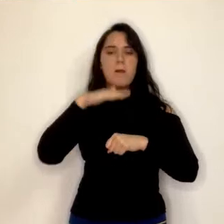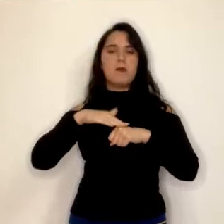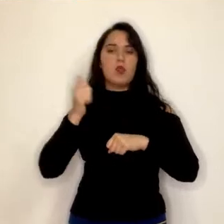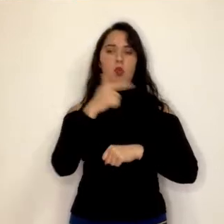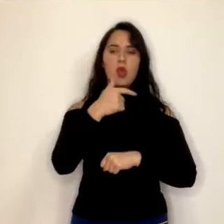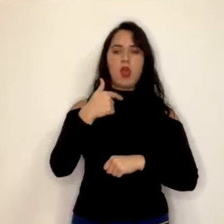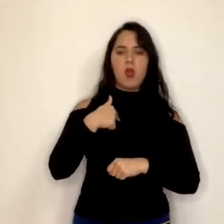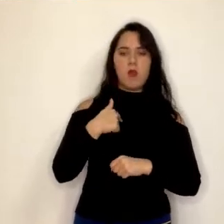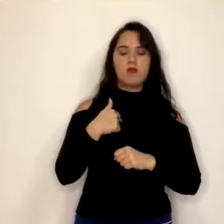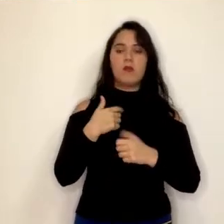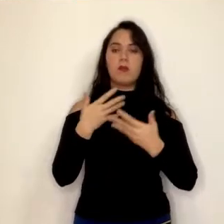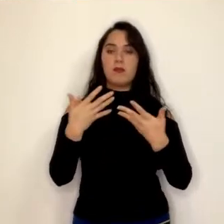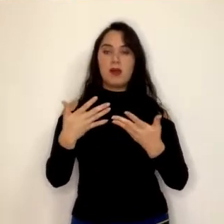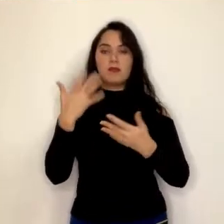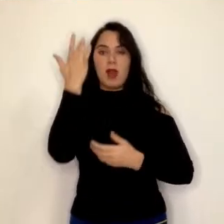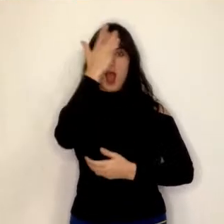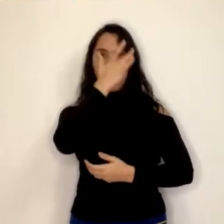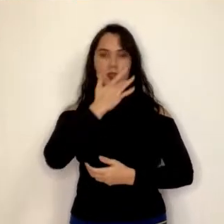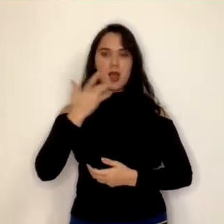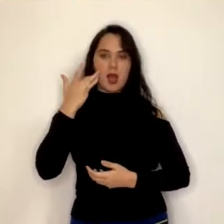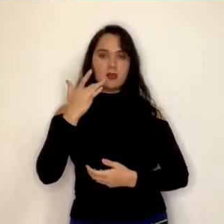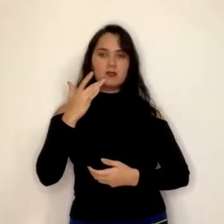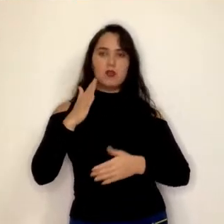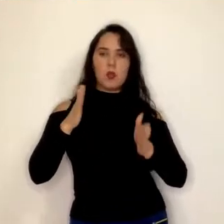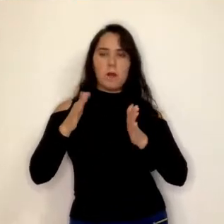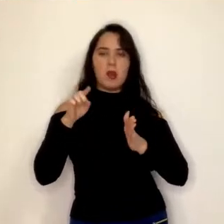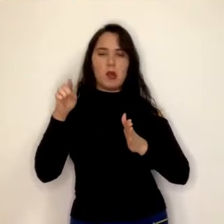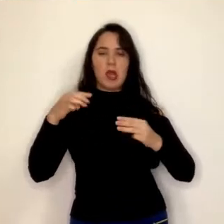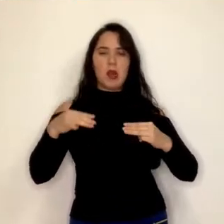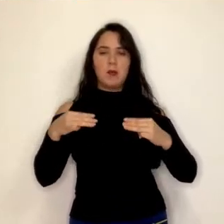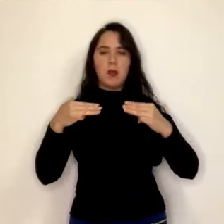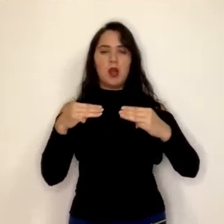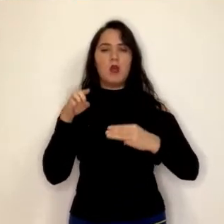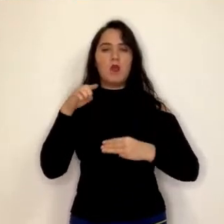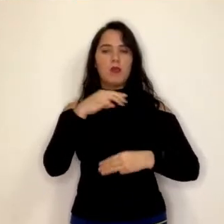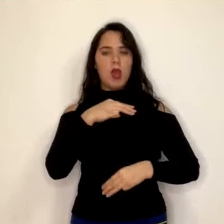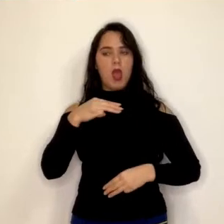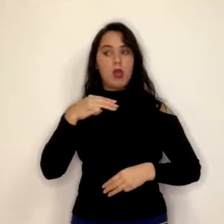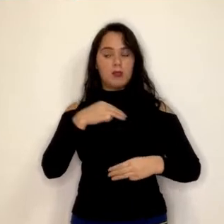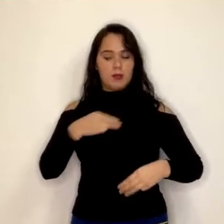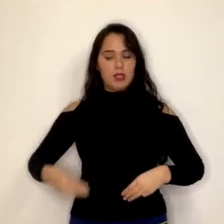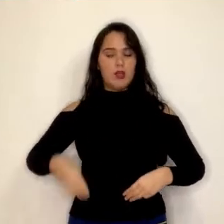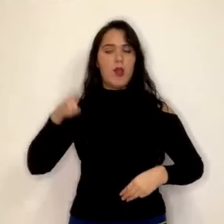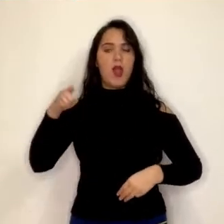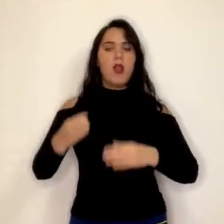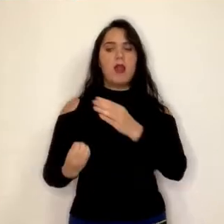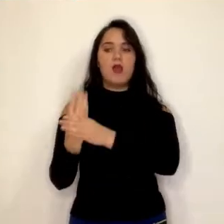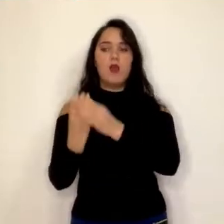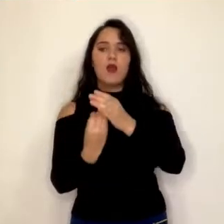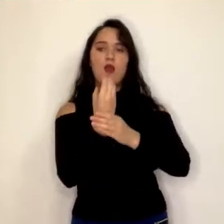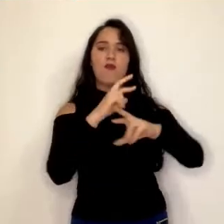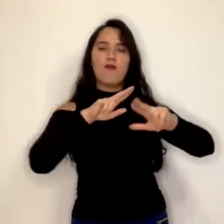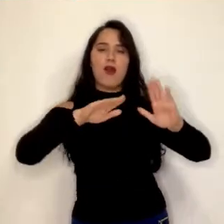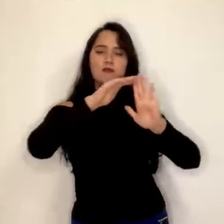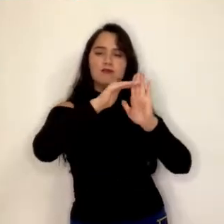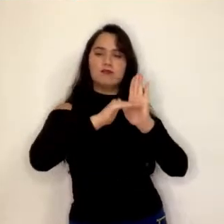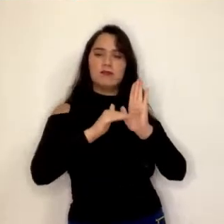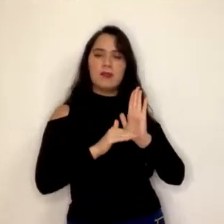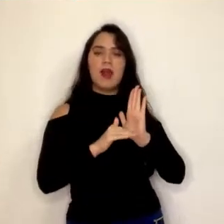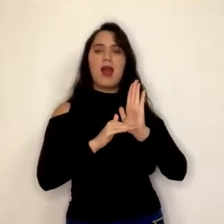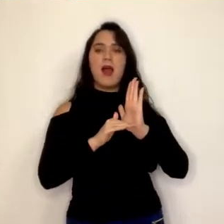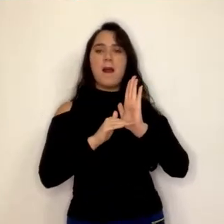So then when Haddad was a minister, he promoted many types of affirmative action policies